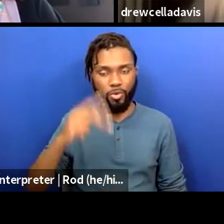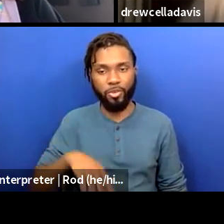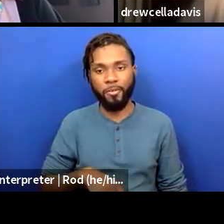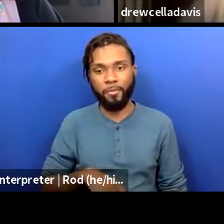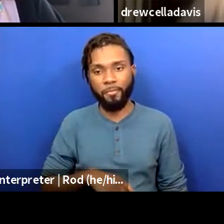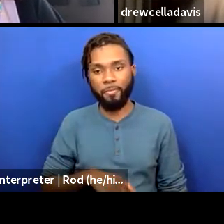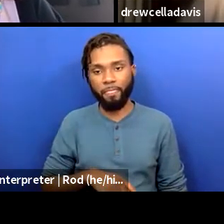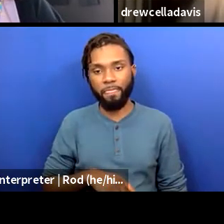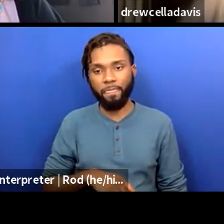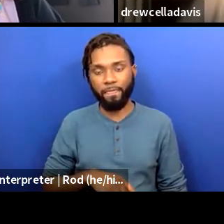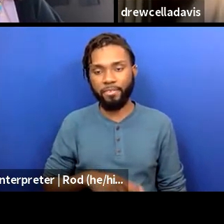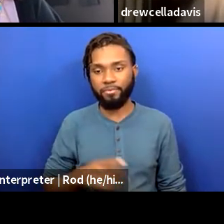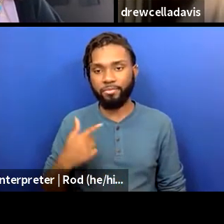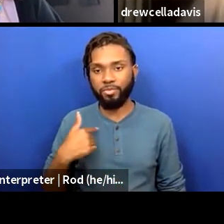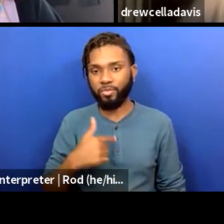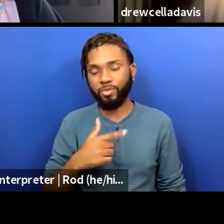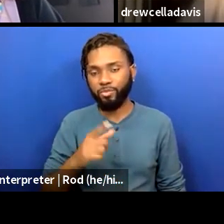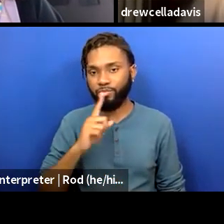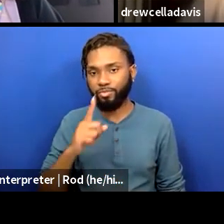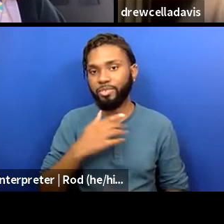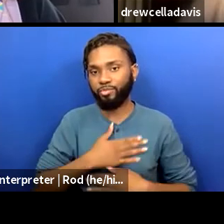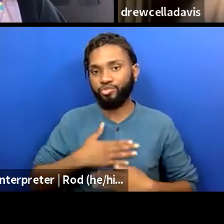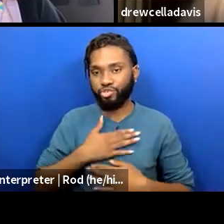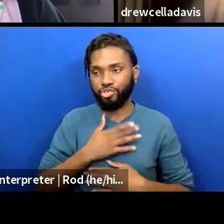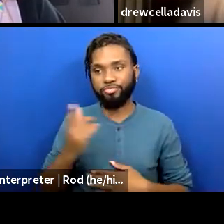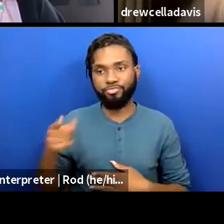just very appreciative that they took that step.